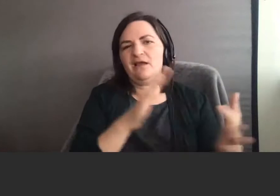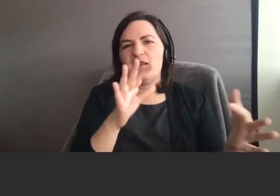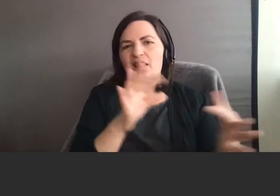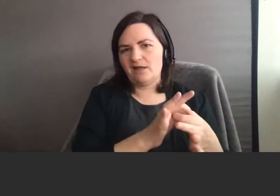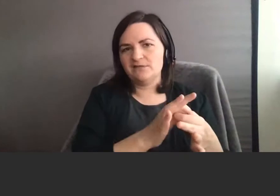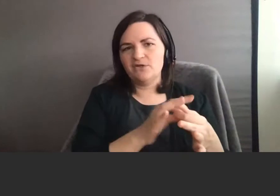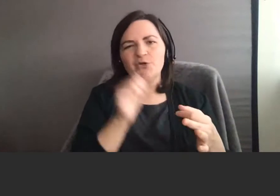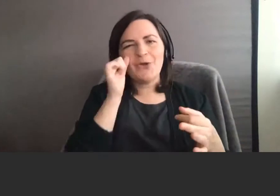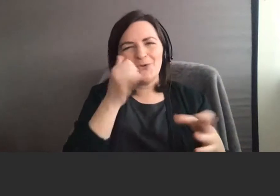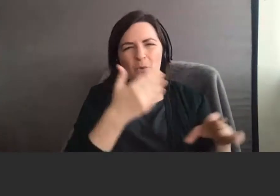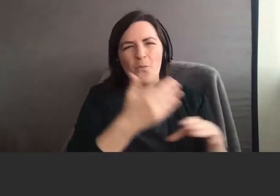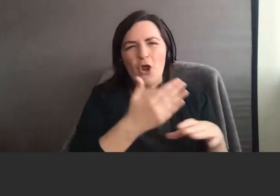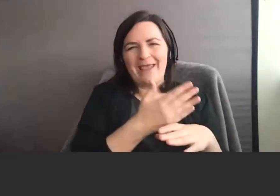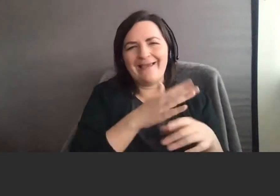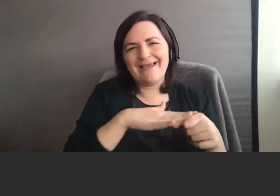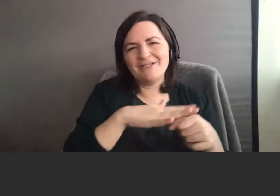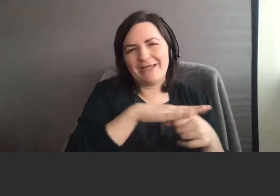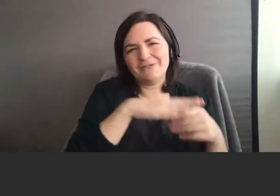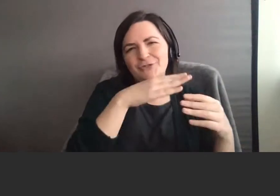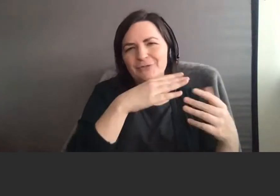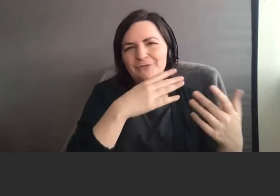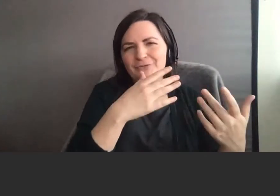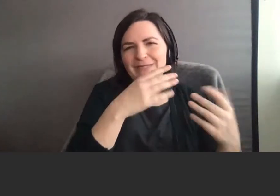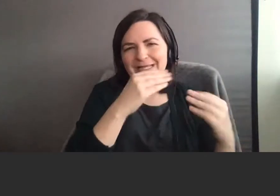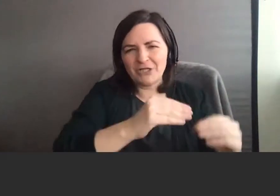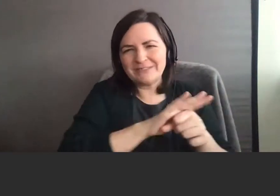definitely working in an educational setting.